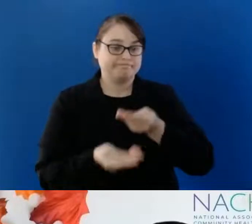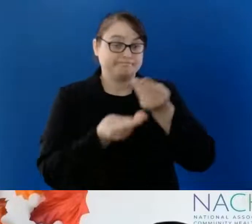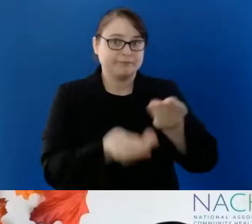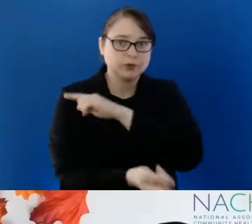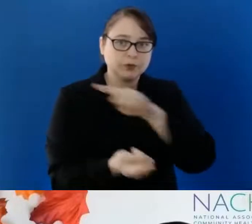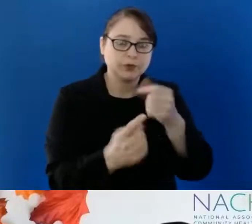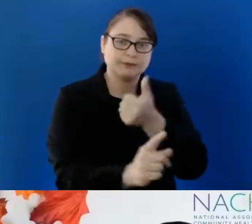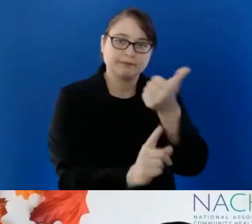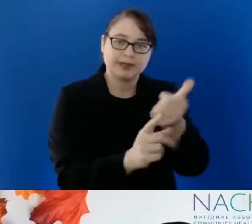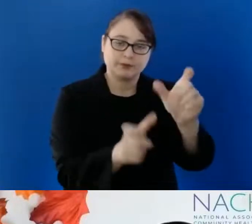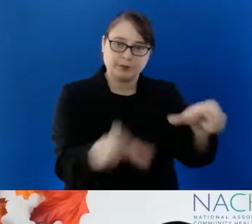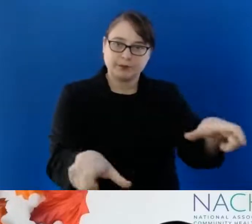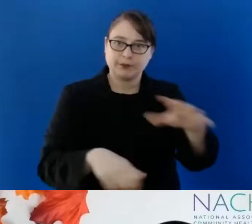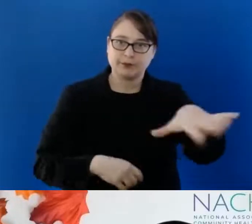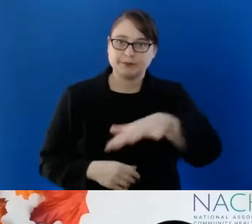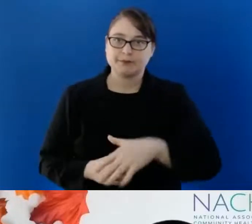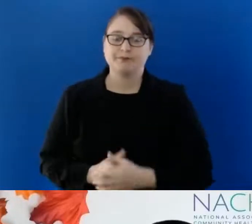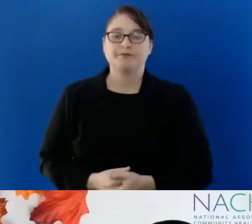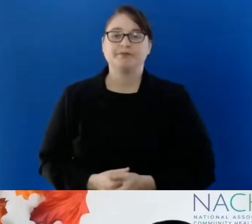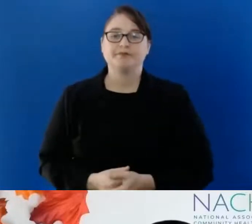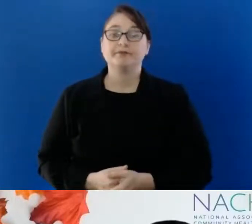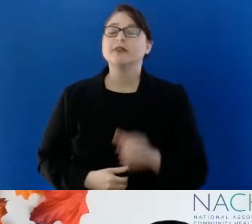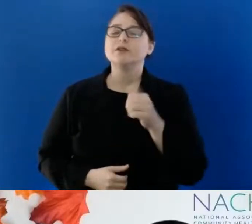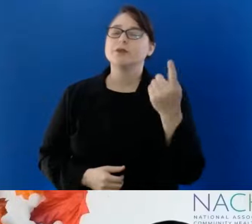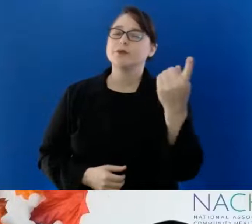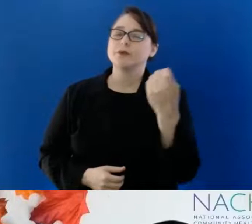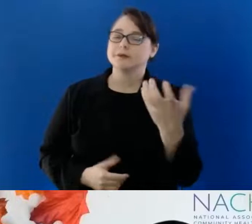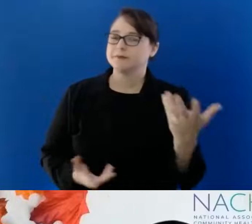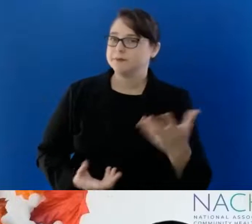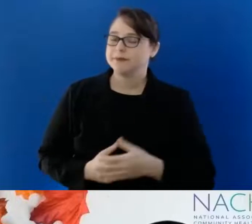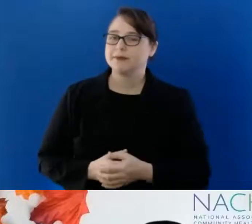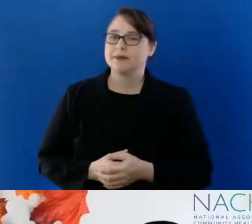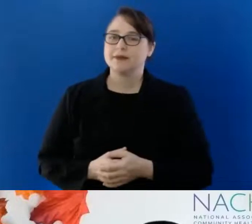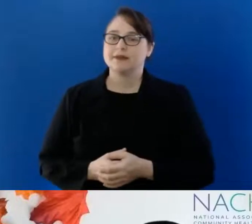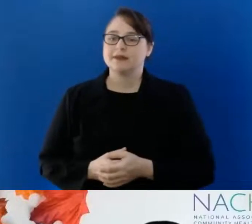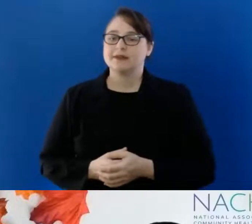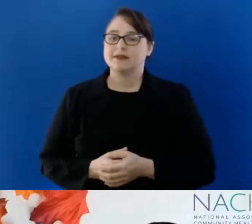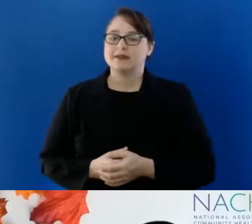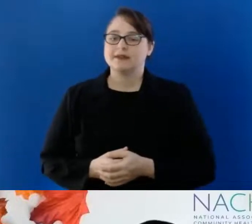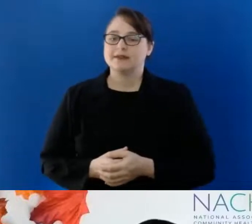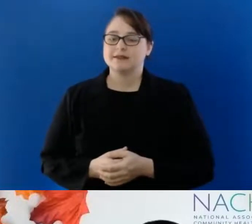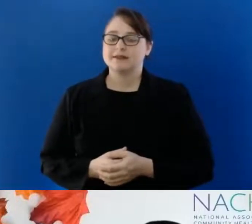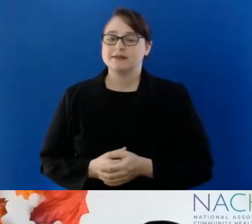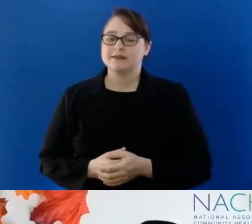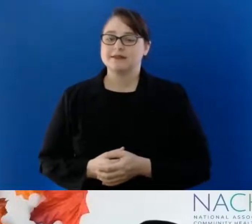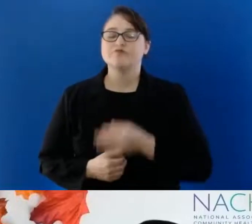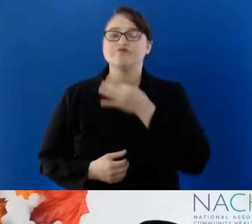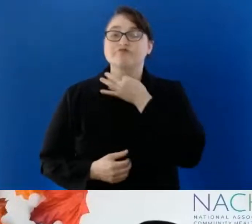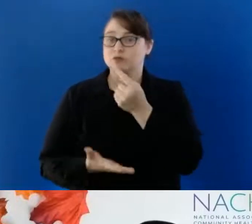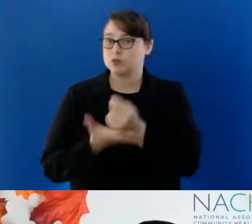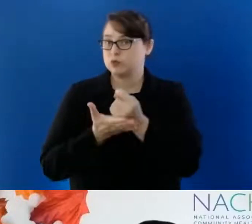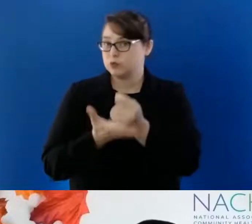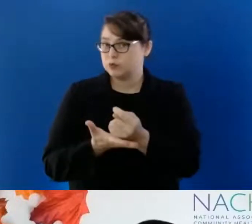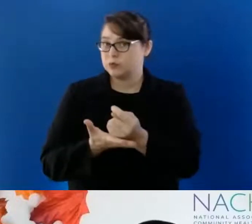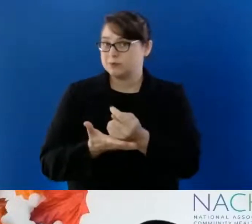Thank you. I know another question that's come in over the Q&A asks are there treatments available for